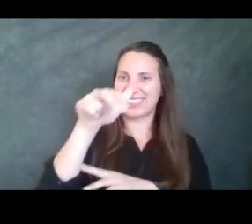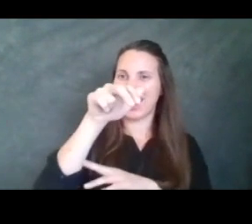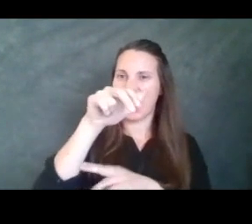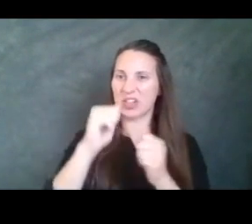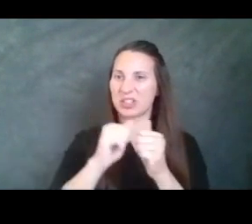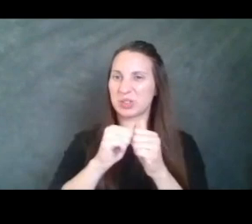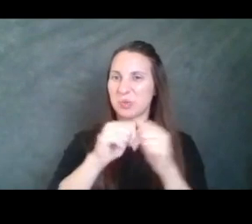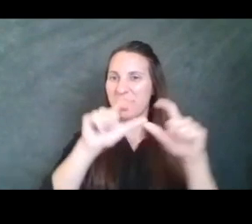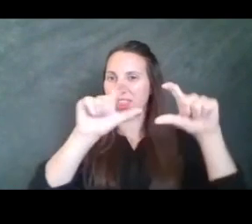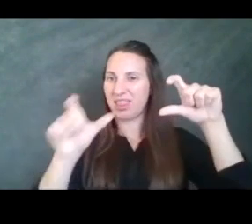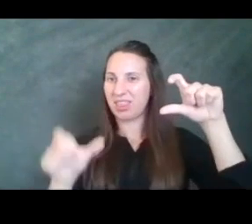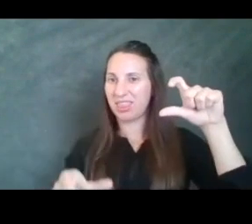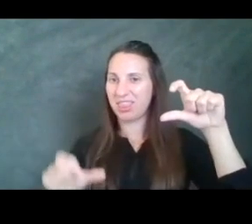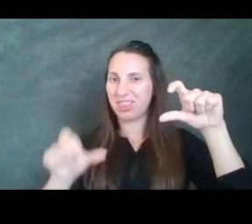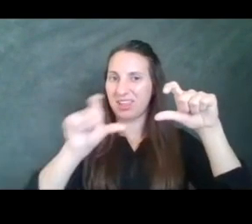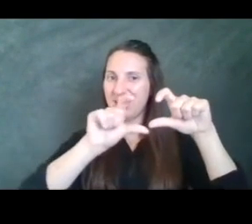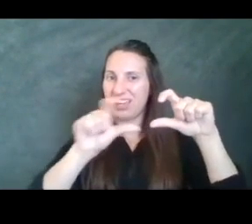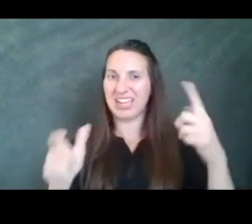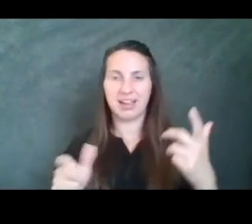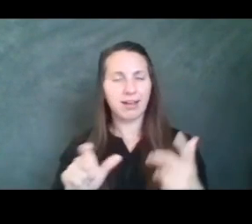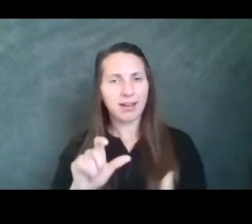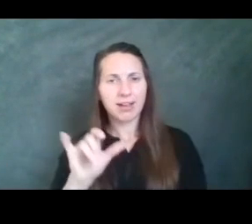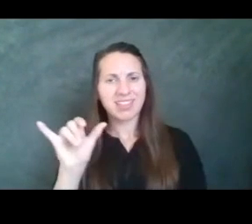most wheelchairs, almost like a skateboard ramp.